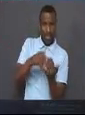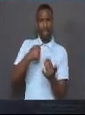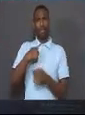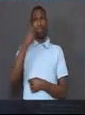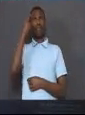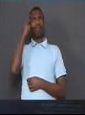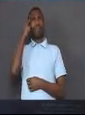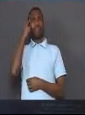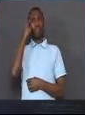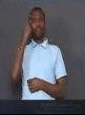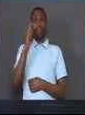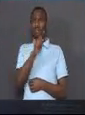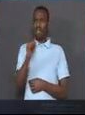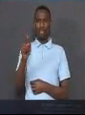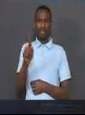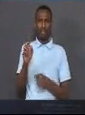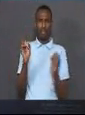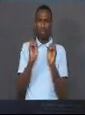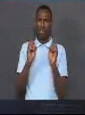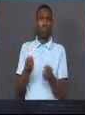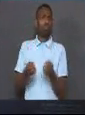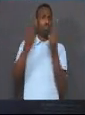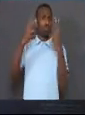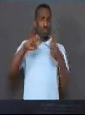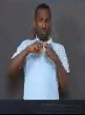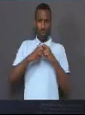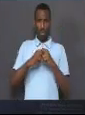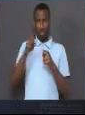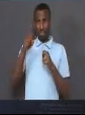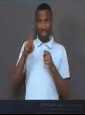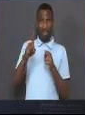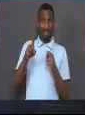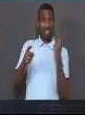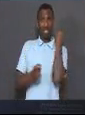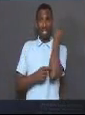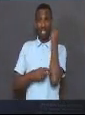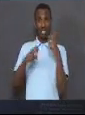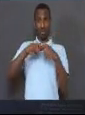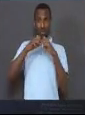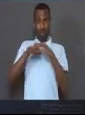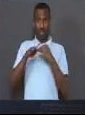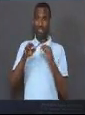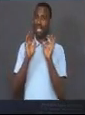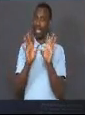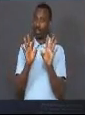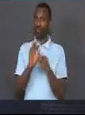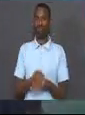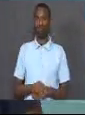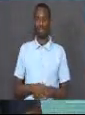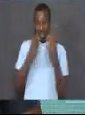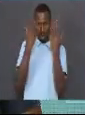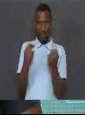Hello again. I hope that you did not have too much trouble with this challenging